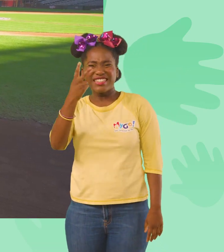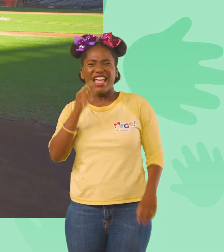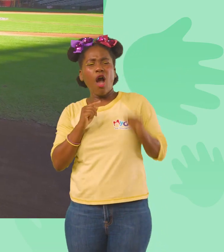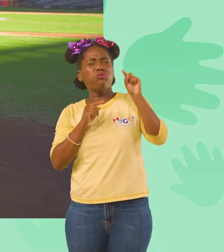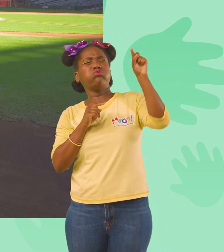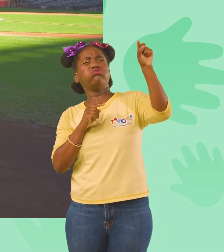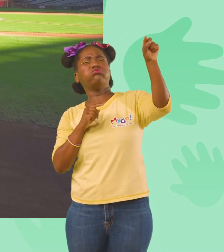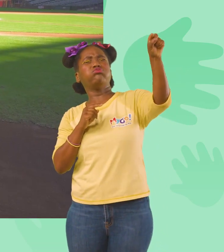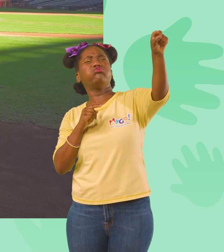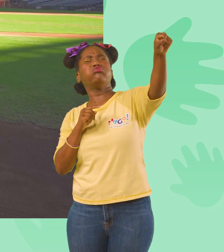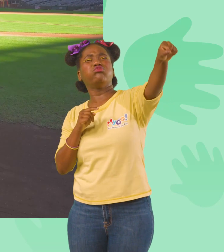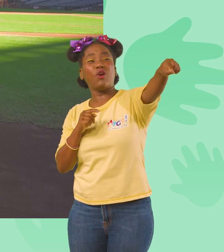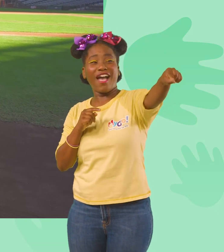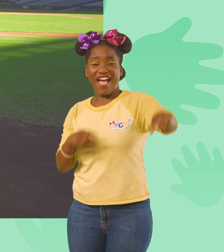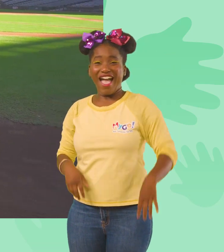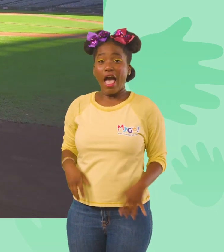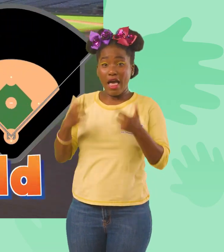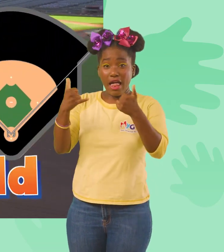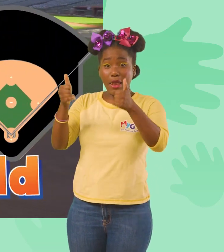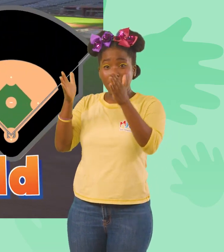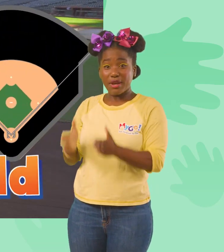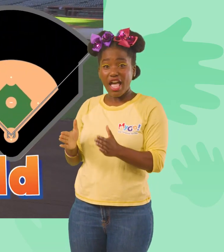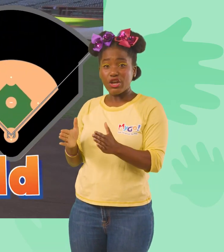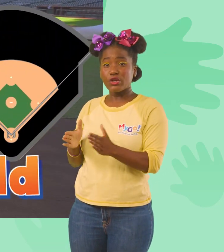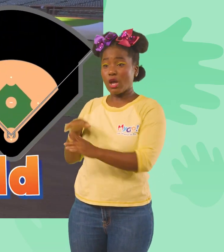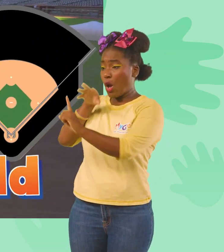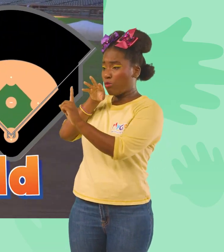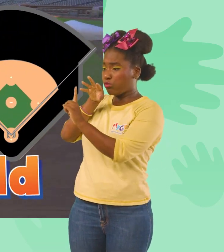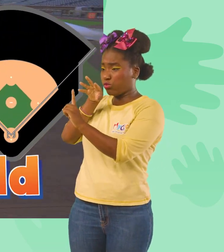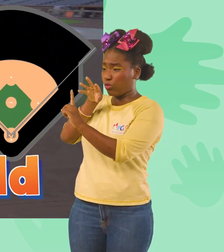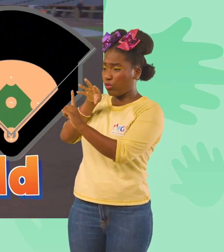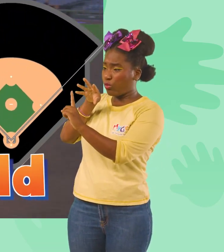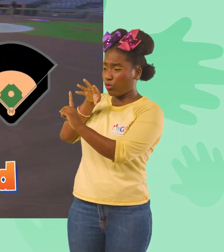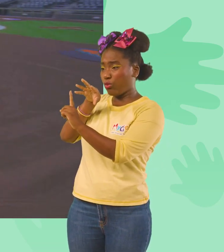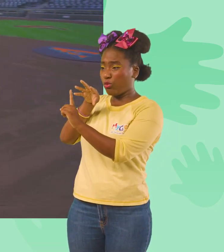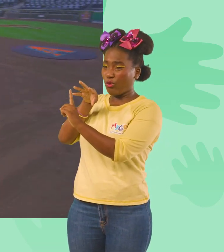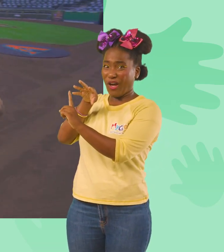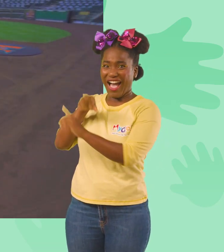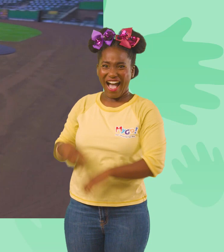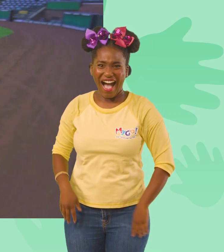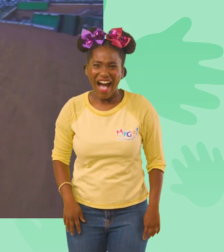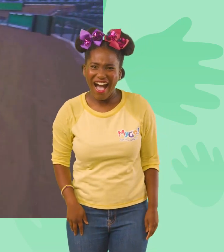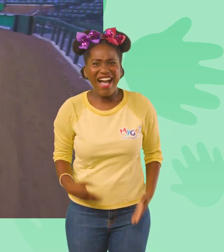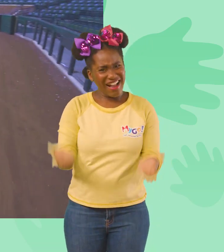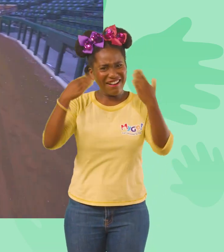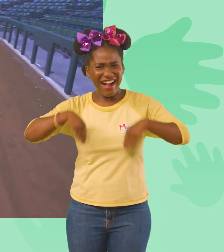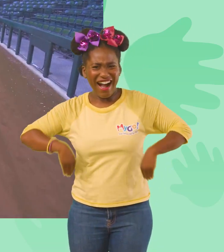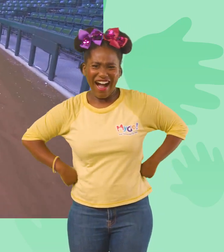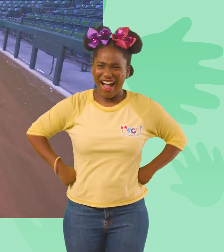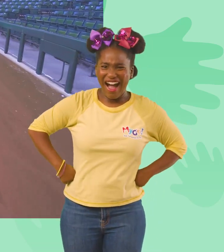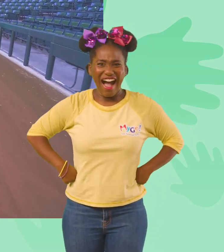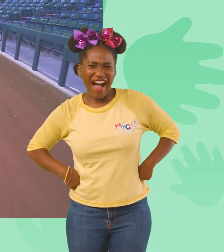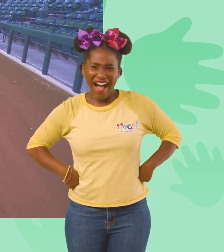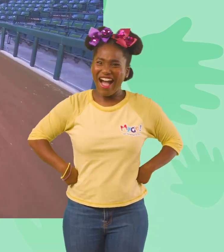Whoa. And then the infield. Whoa, that's a lot of cool dirt. And over here,